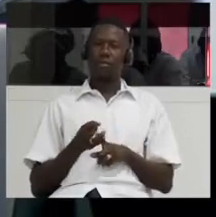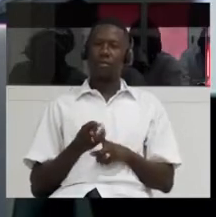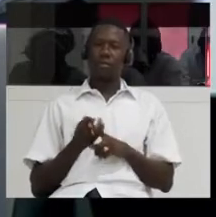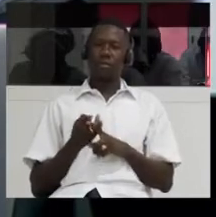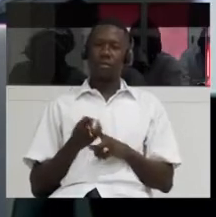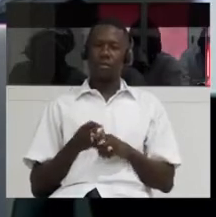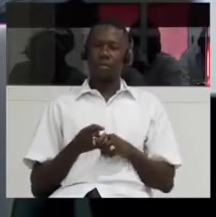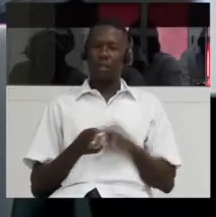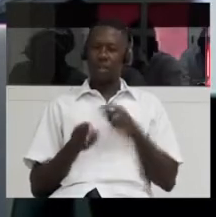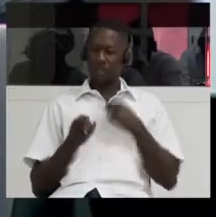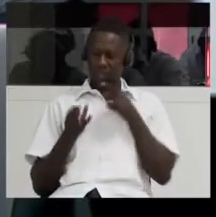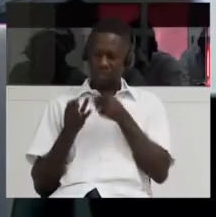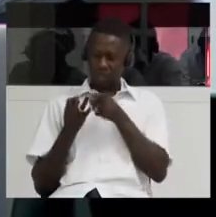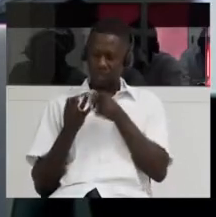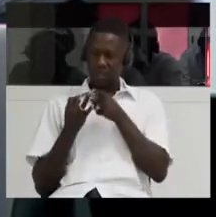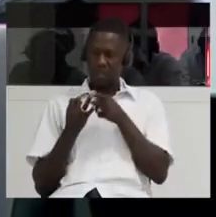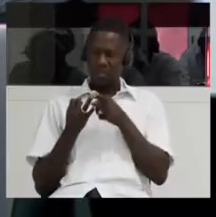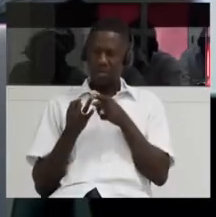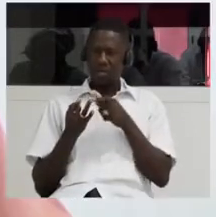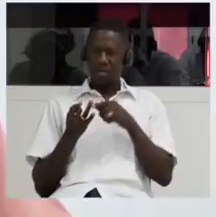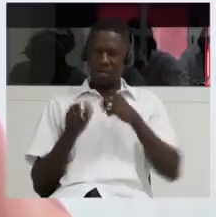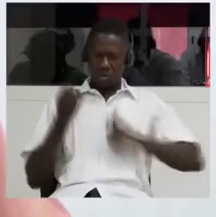machine gun, what is the weight?